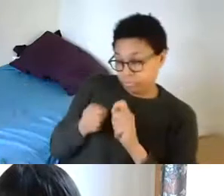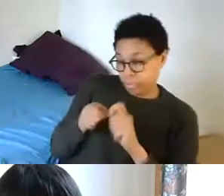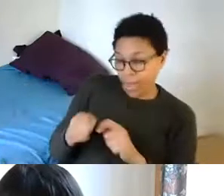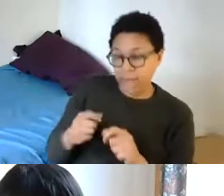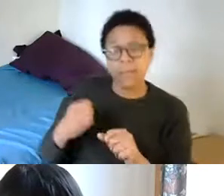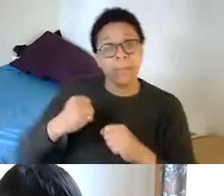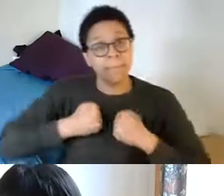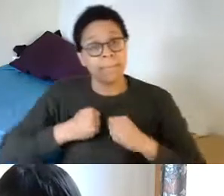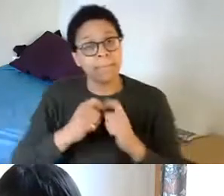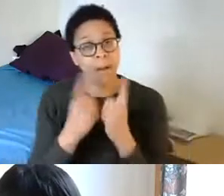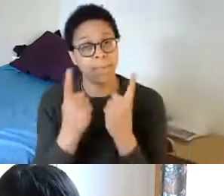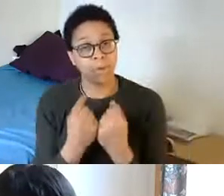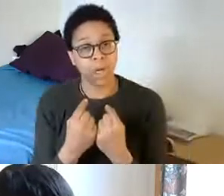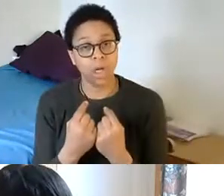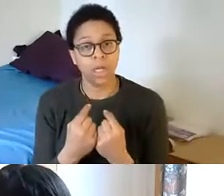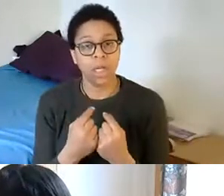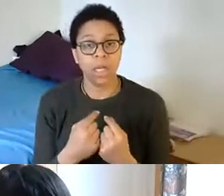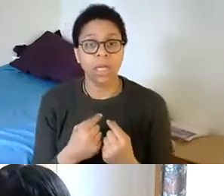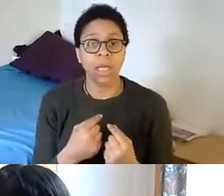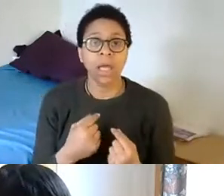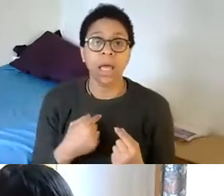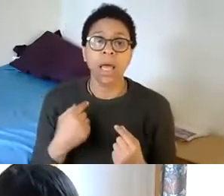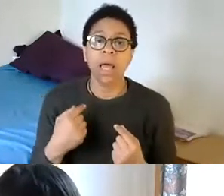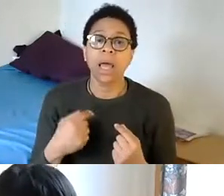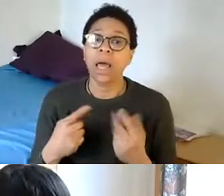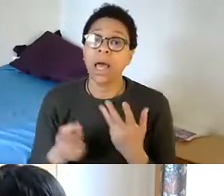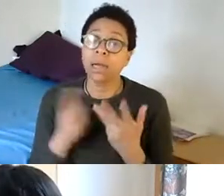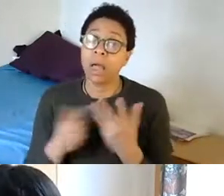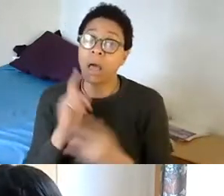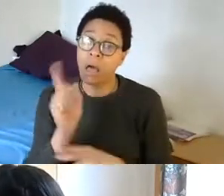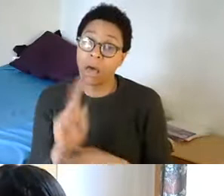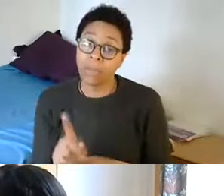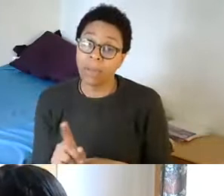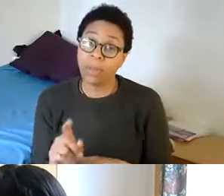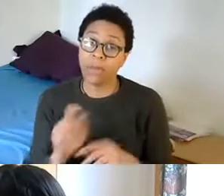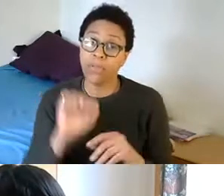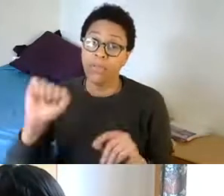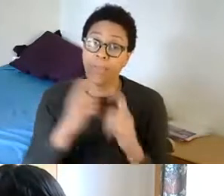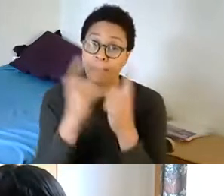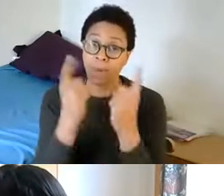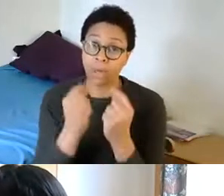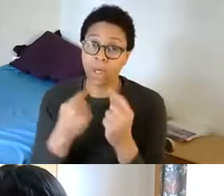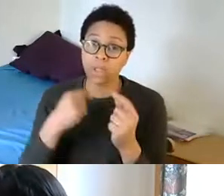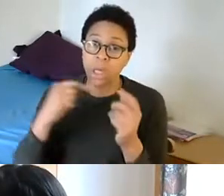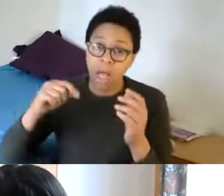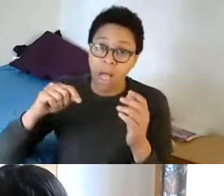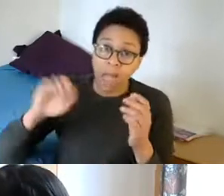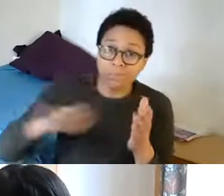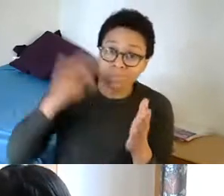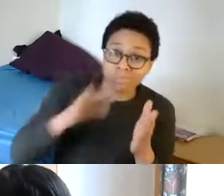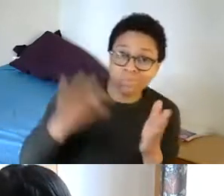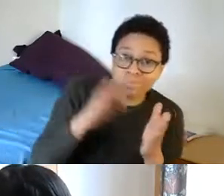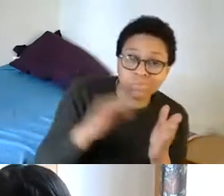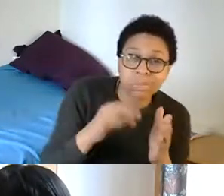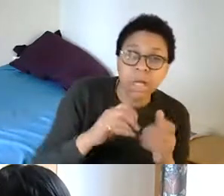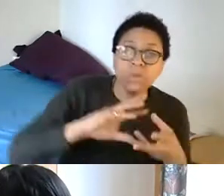then what I did was I sewed every other person's postcard into a book, which was like a concertina type book, but